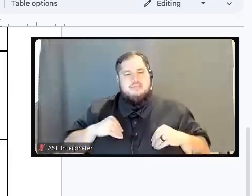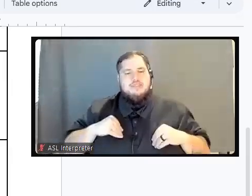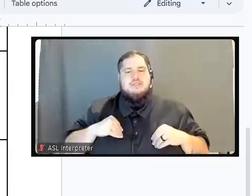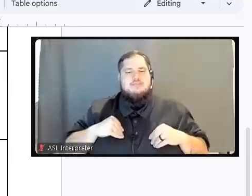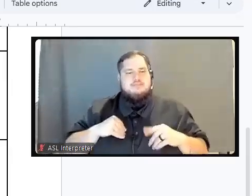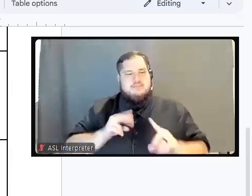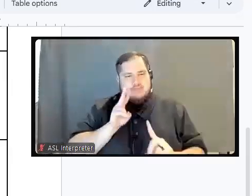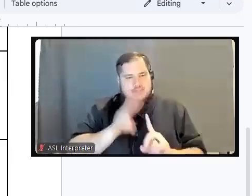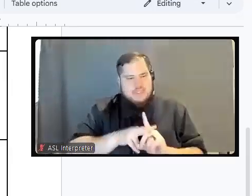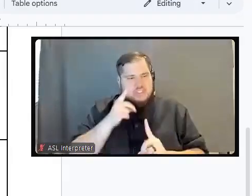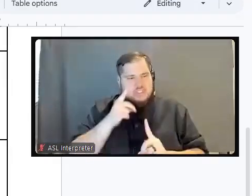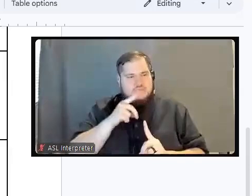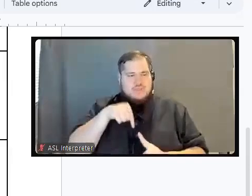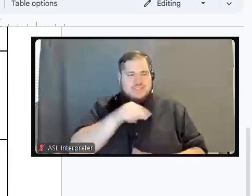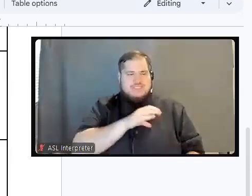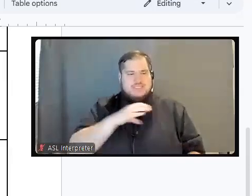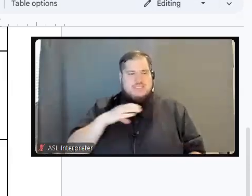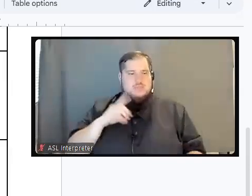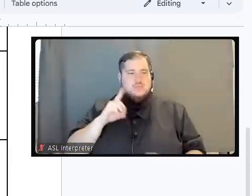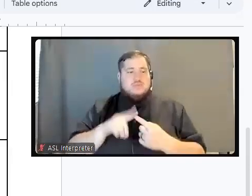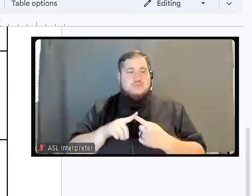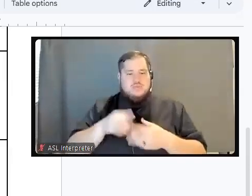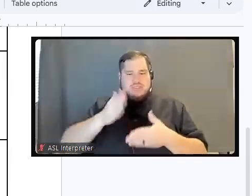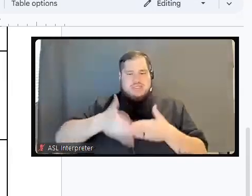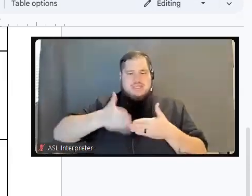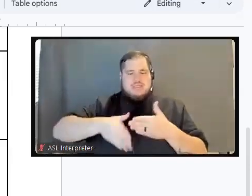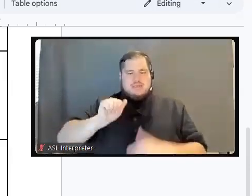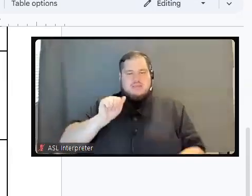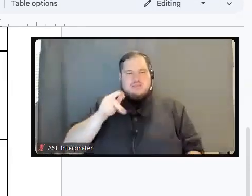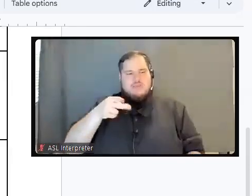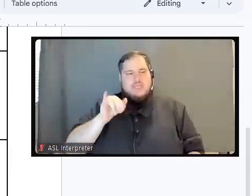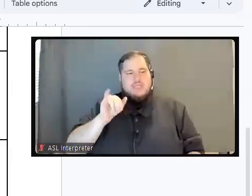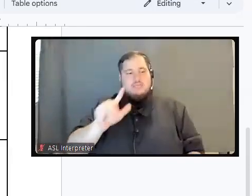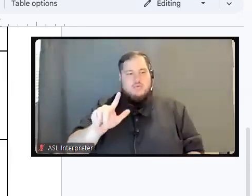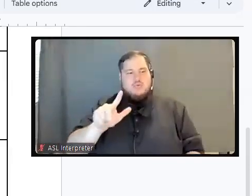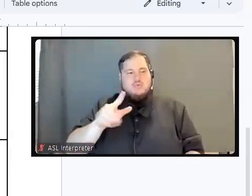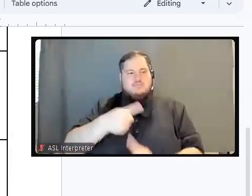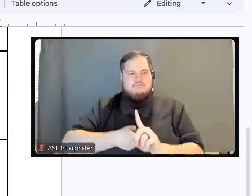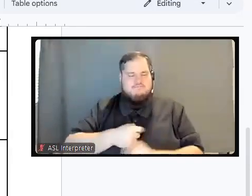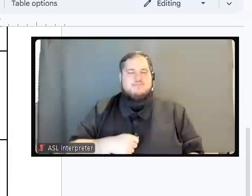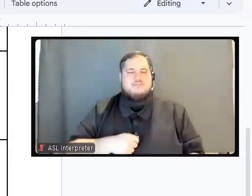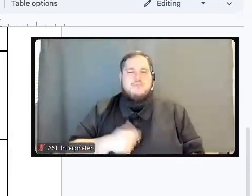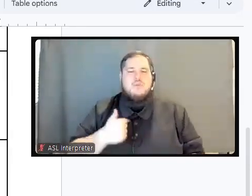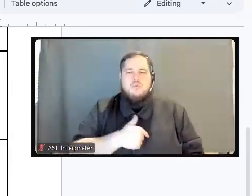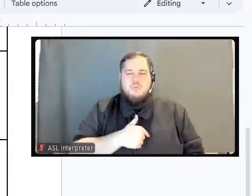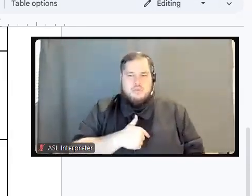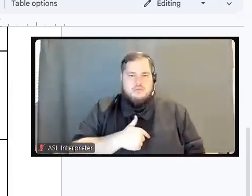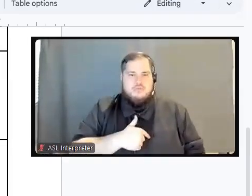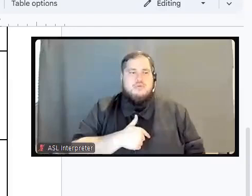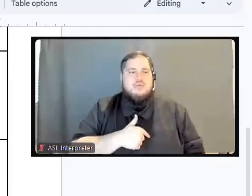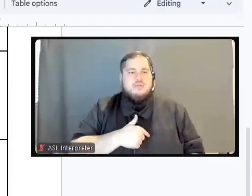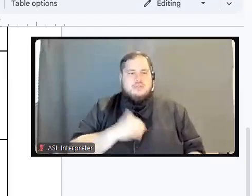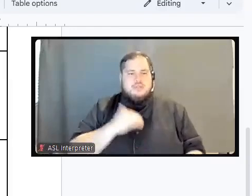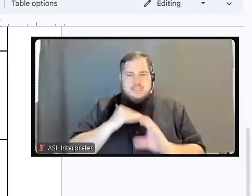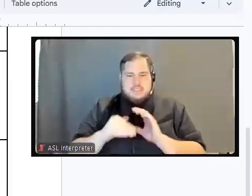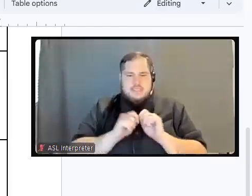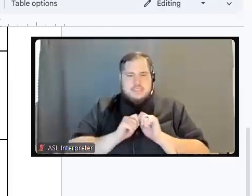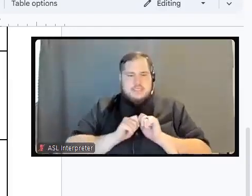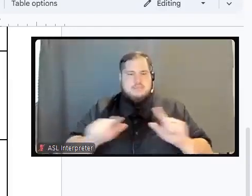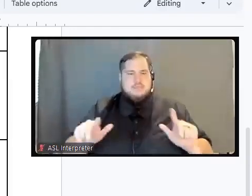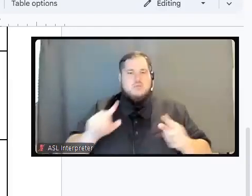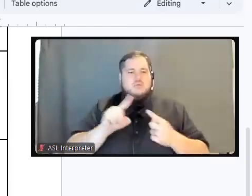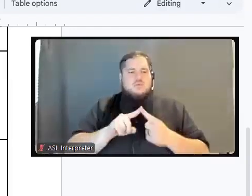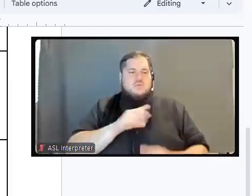for this council until the end of April. We have sent emails for the council members to